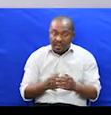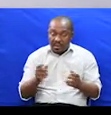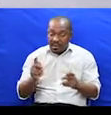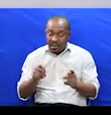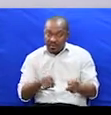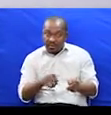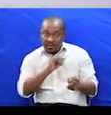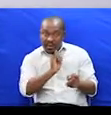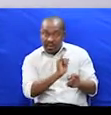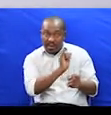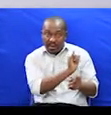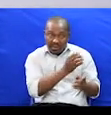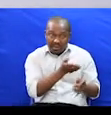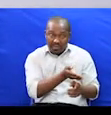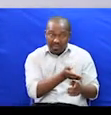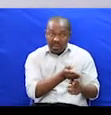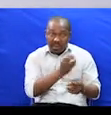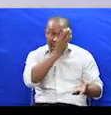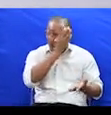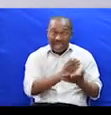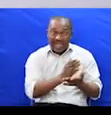J.J. Thomson was correct, he